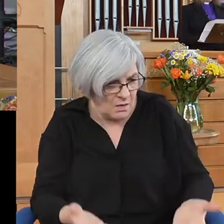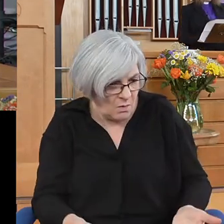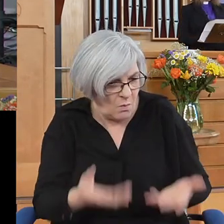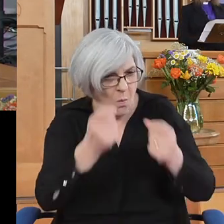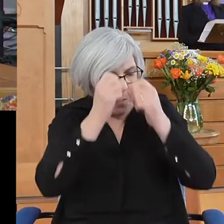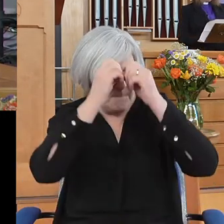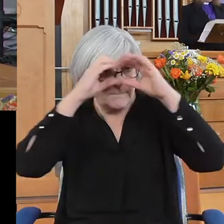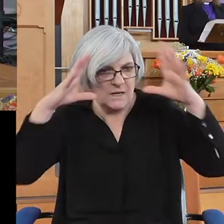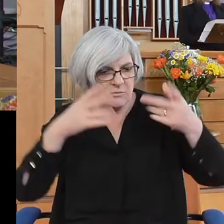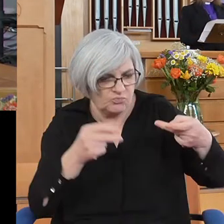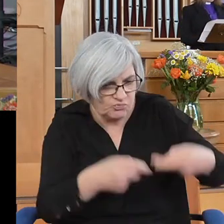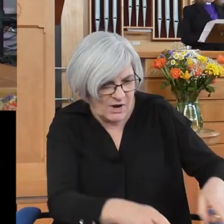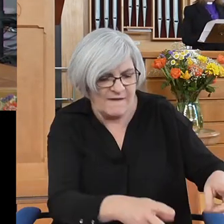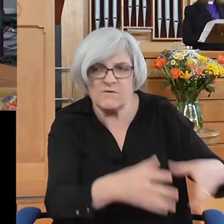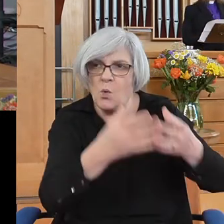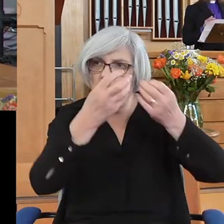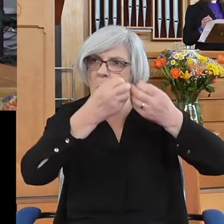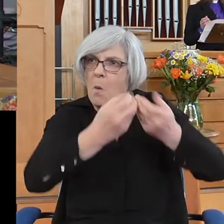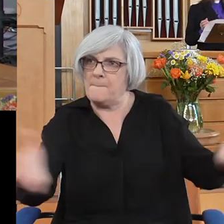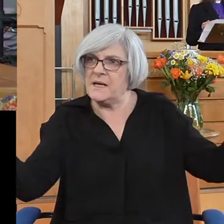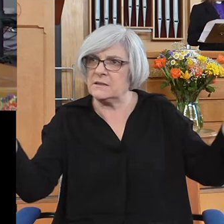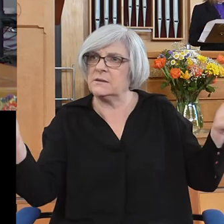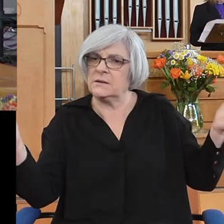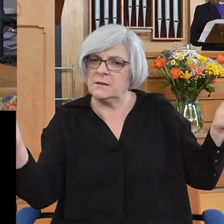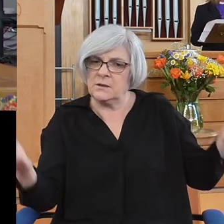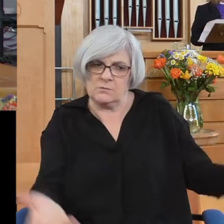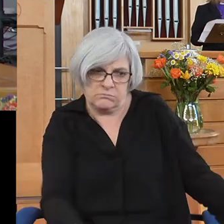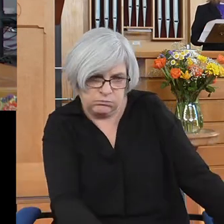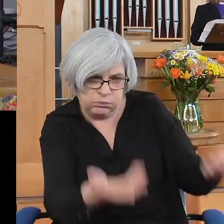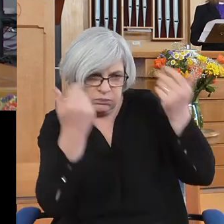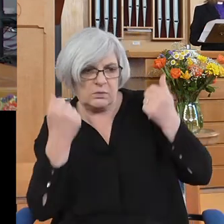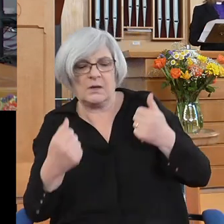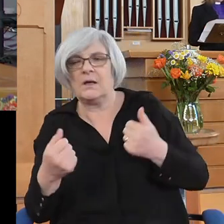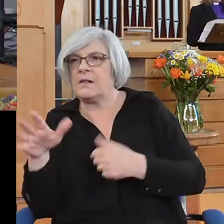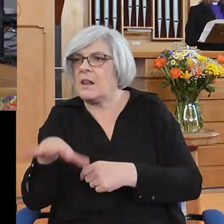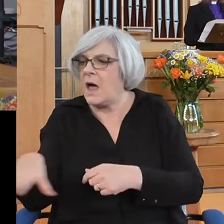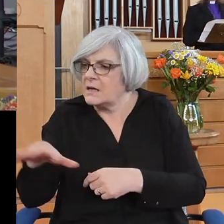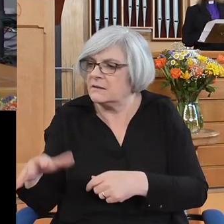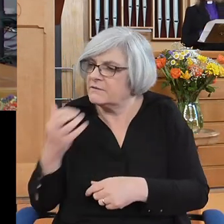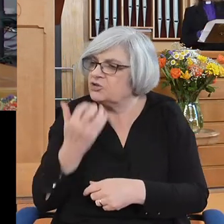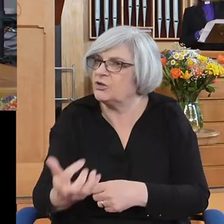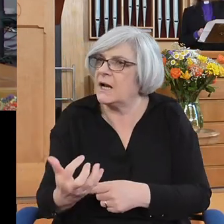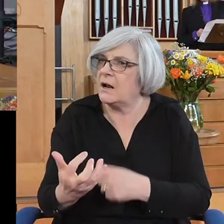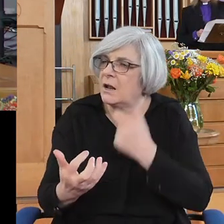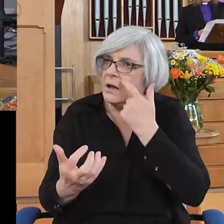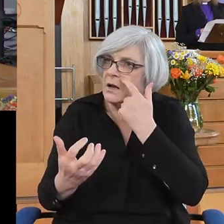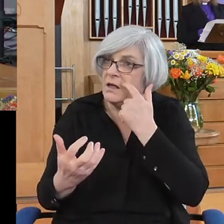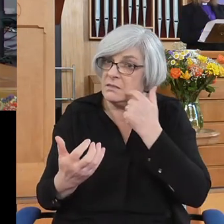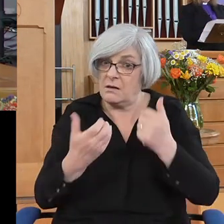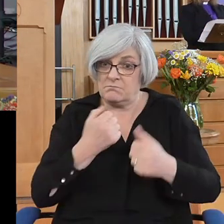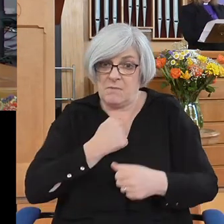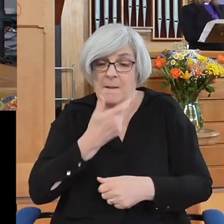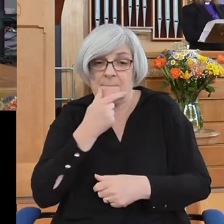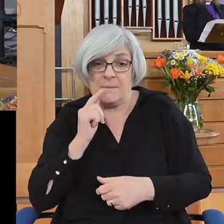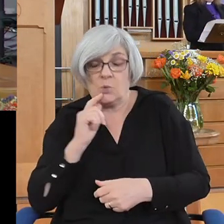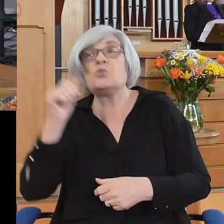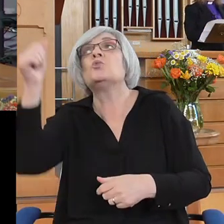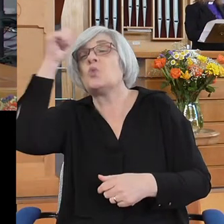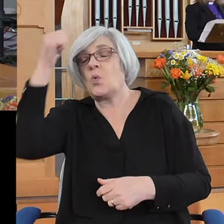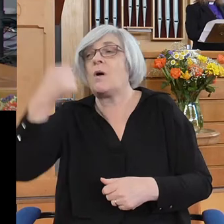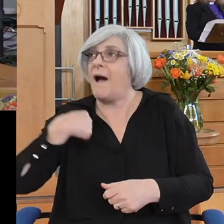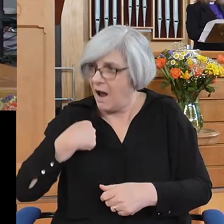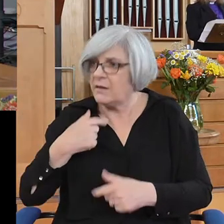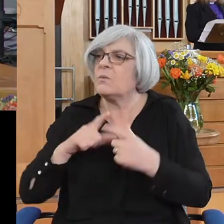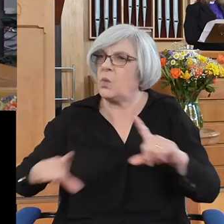your graves and bring you up from them. I will bring you back to the land of Israel. Then you, my people, will know that I am the